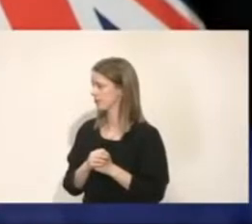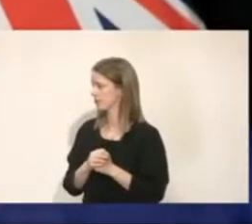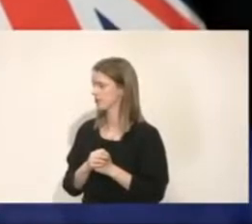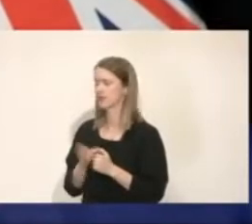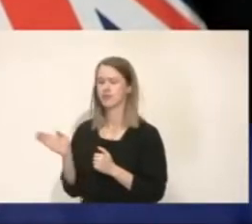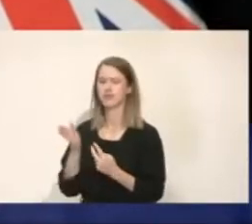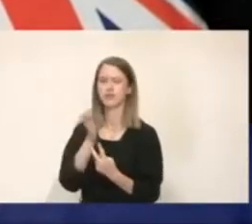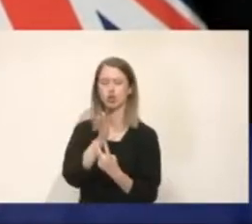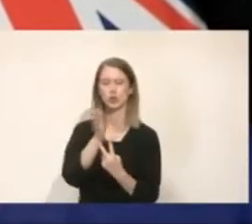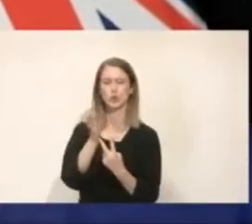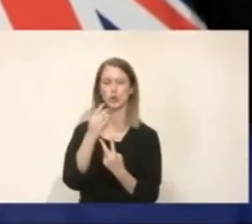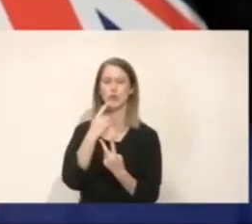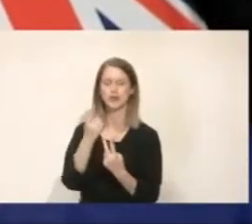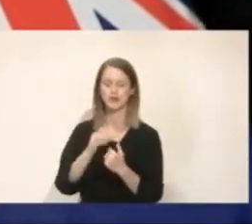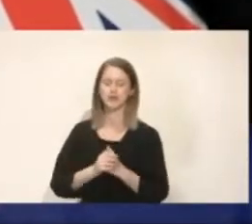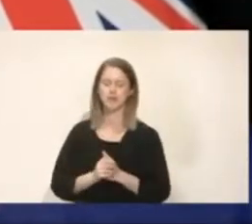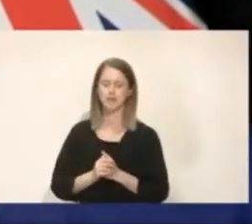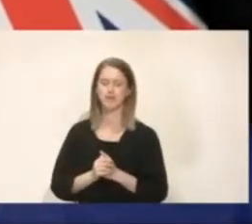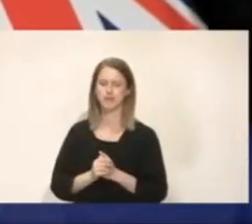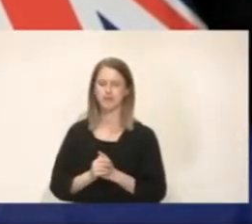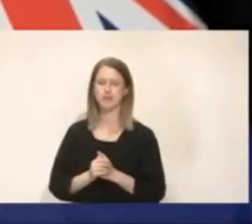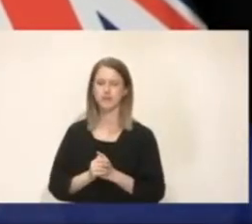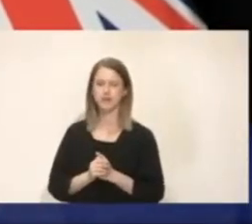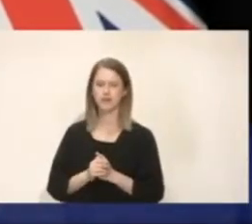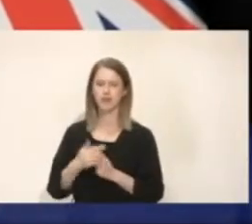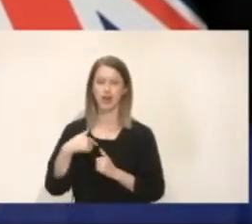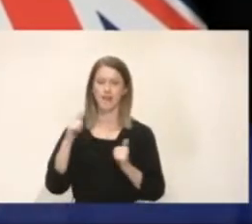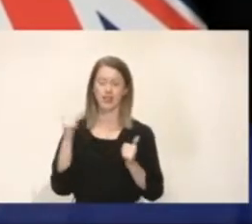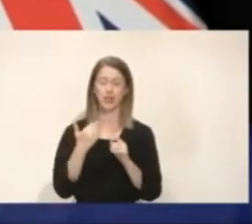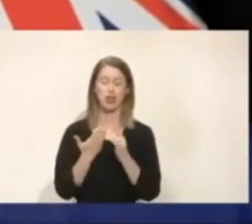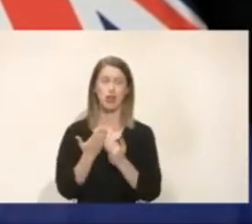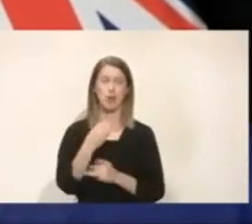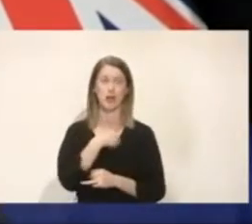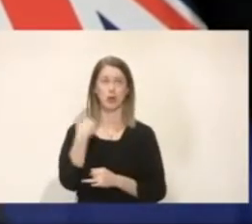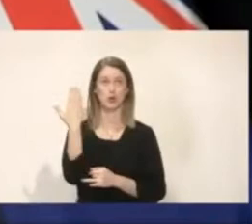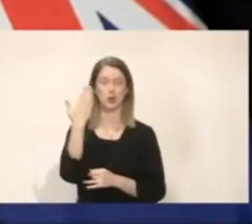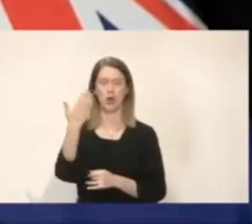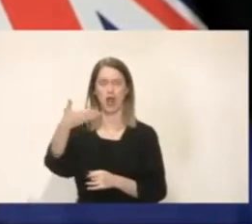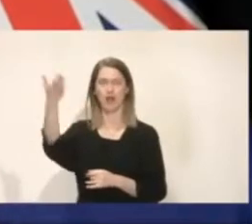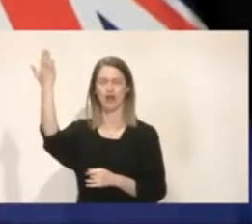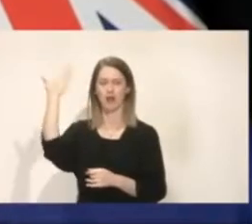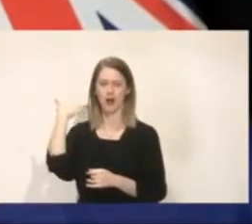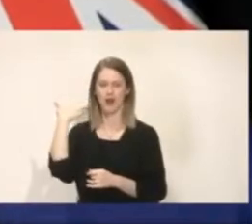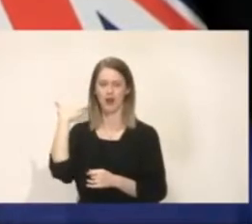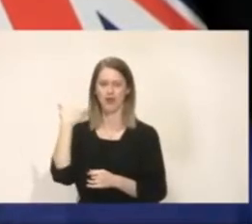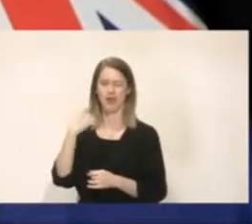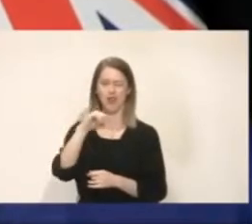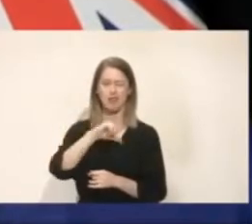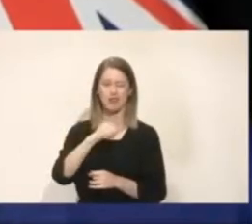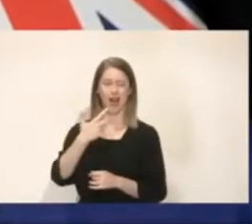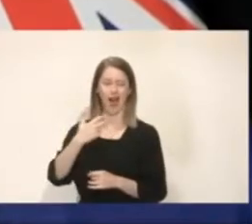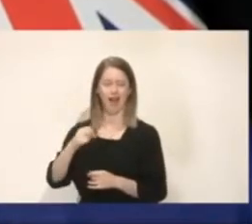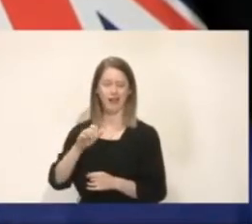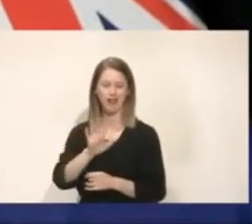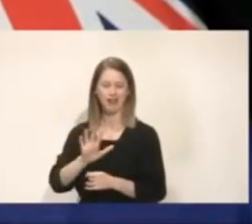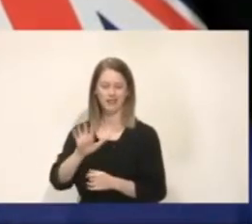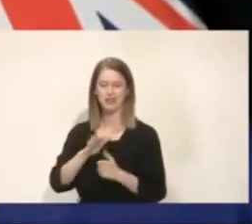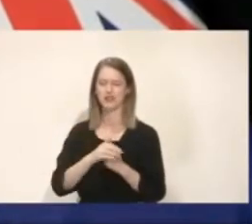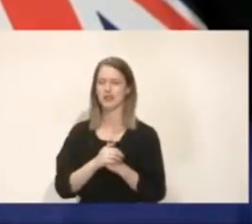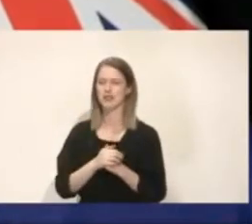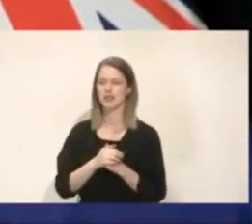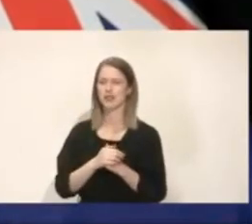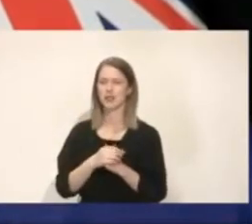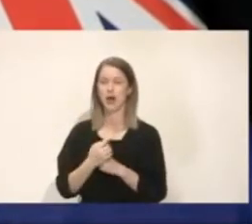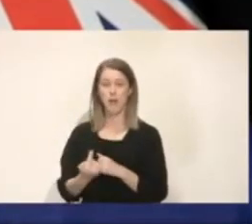Two comments. First of all, when I went through medical school, which was quite a long time ago, in the 1980s, there was already